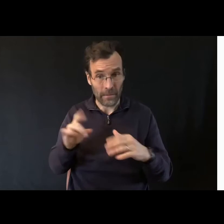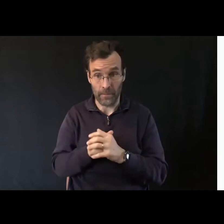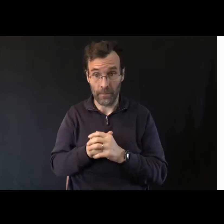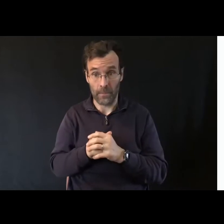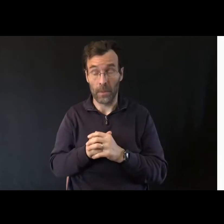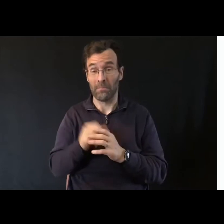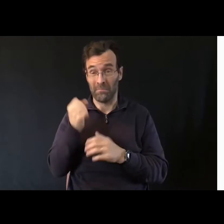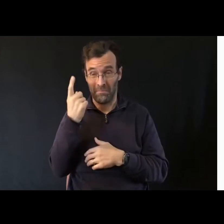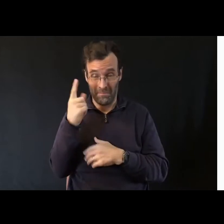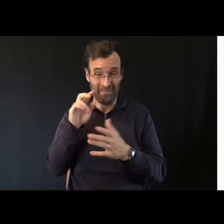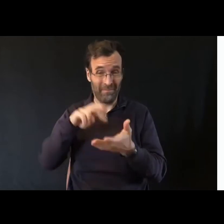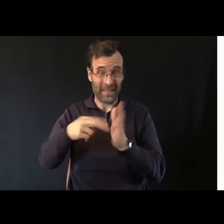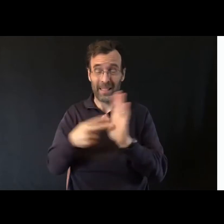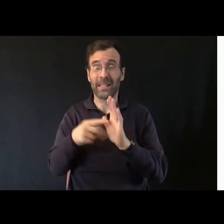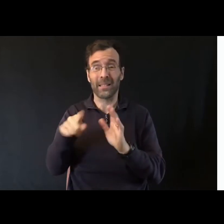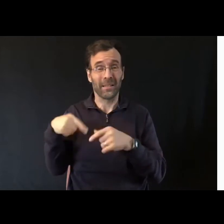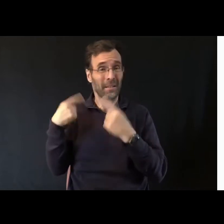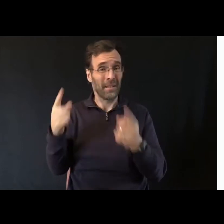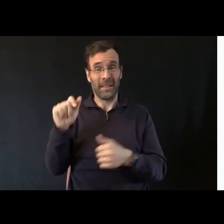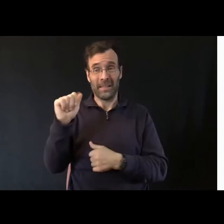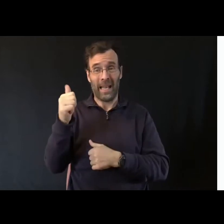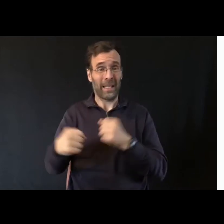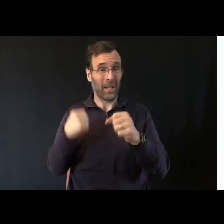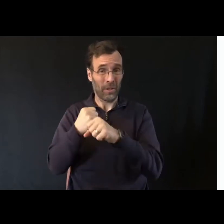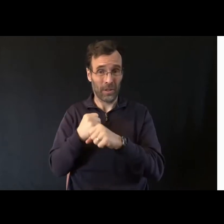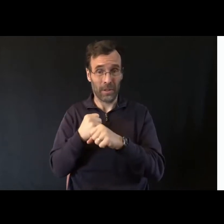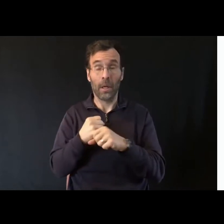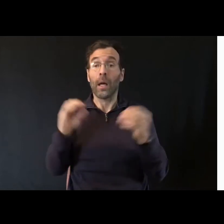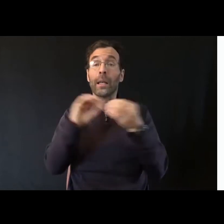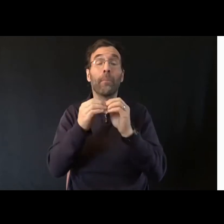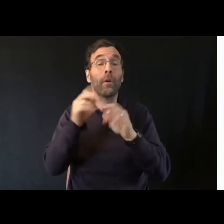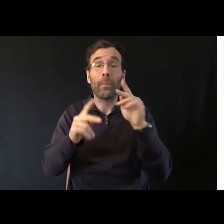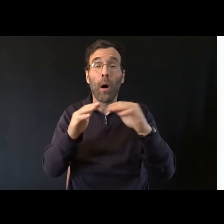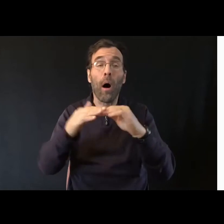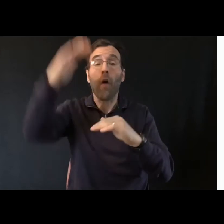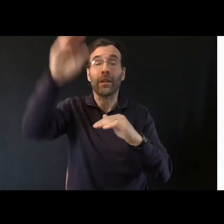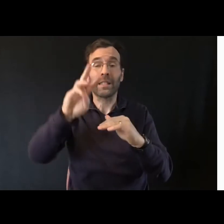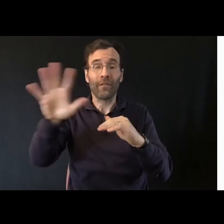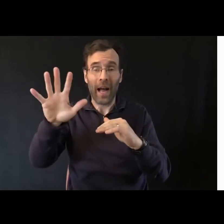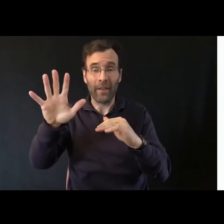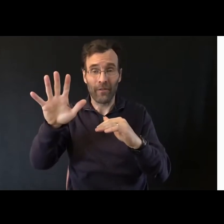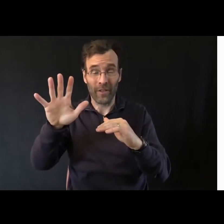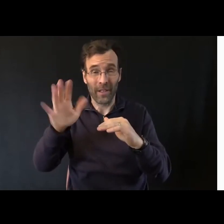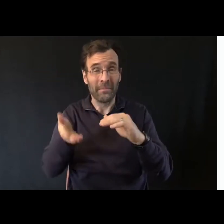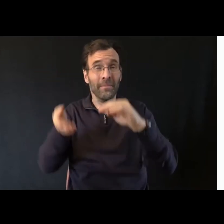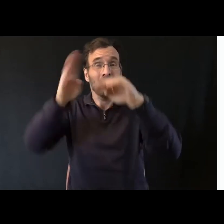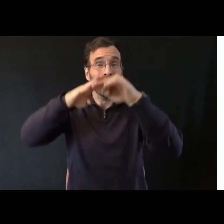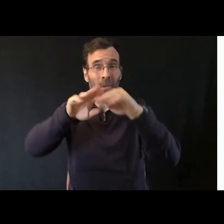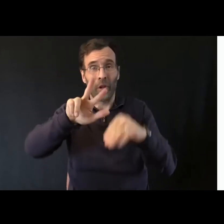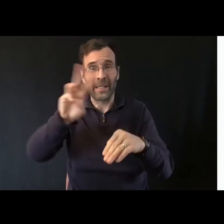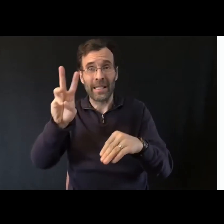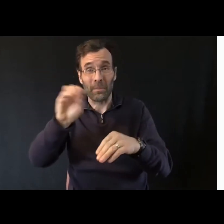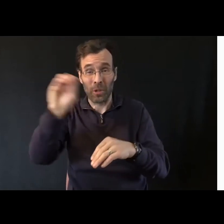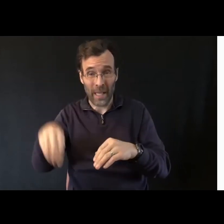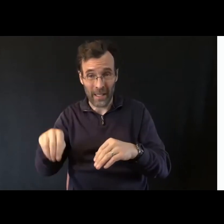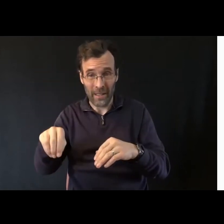this is that in the last decade, the number of people over 65 has increased by 36%,